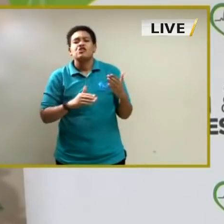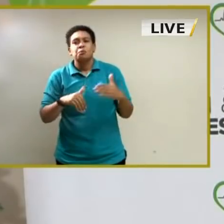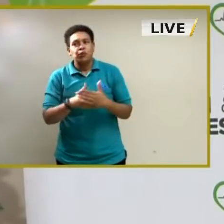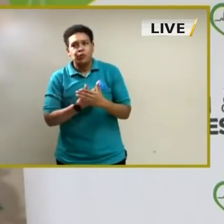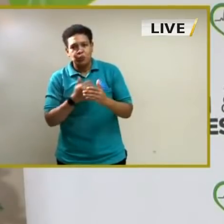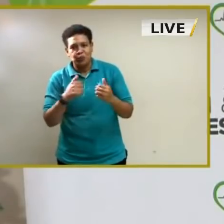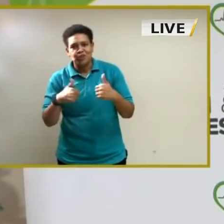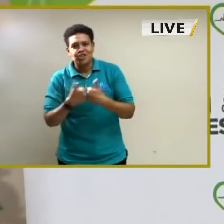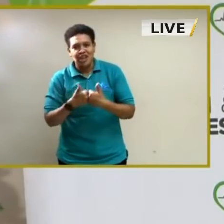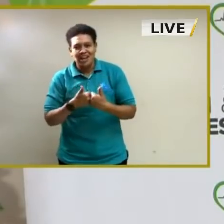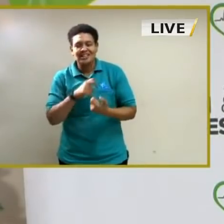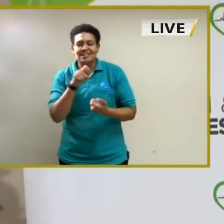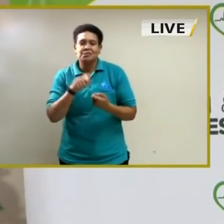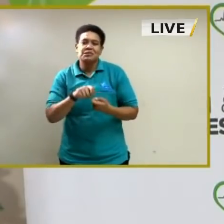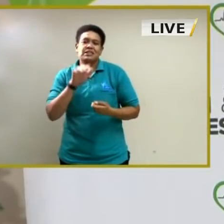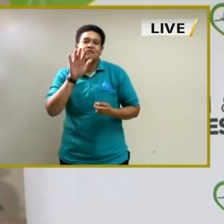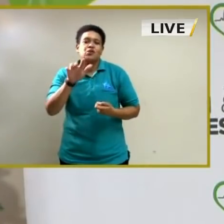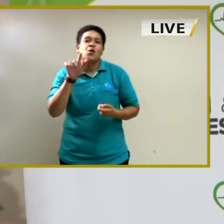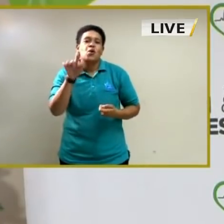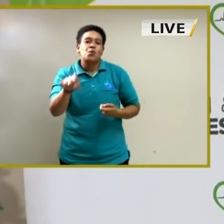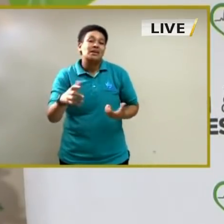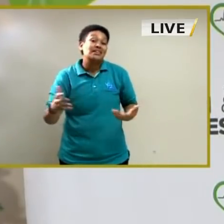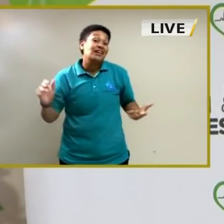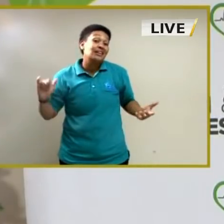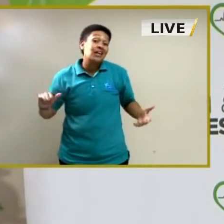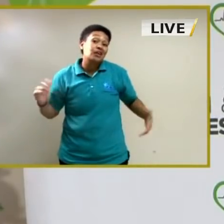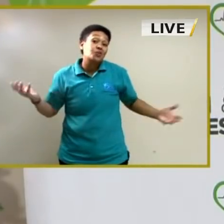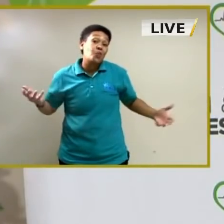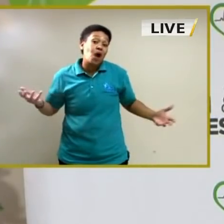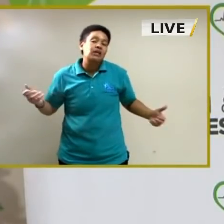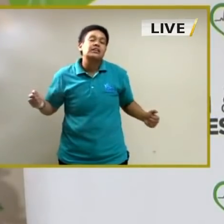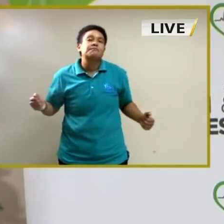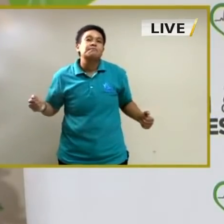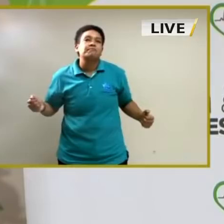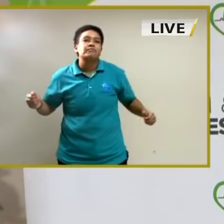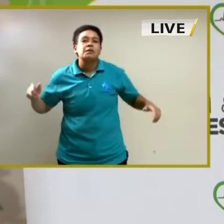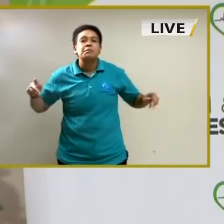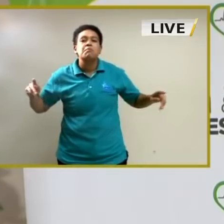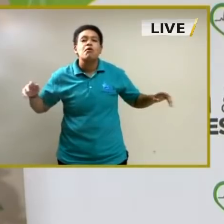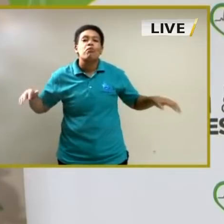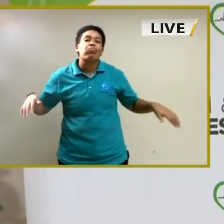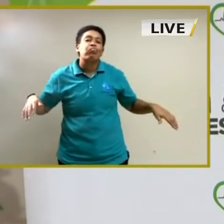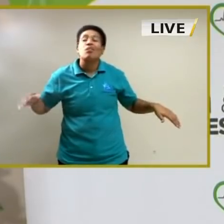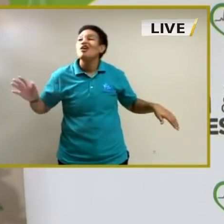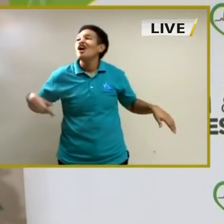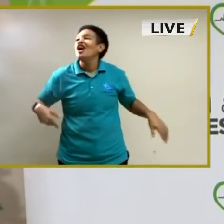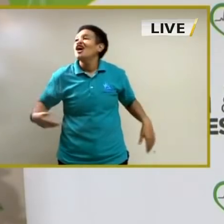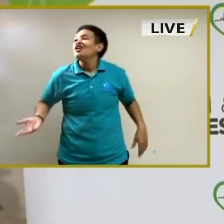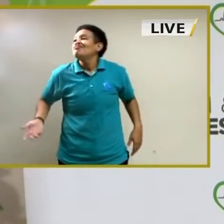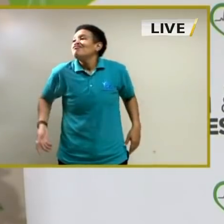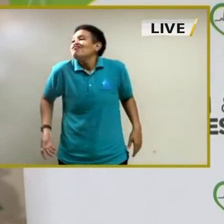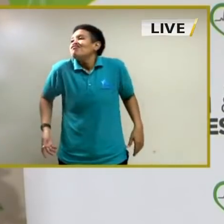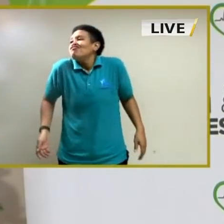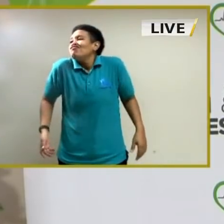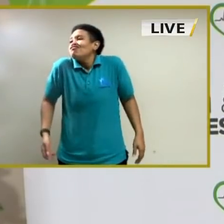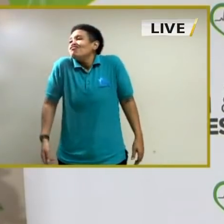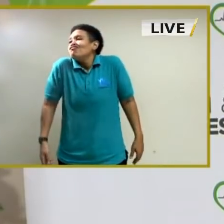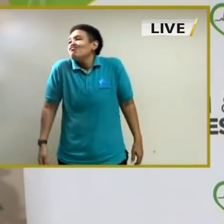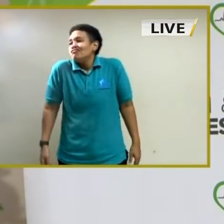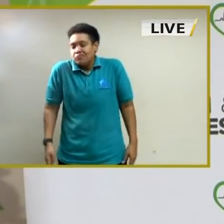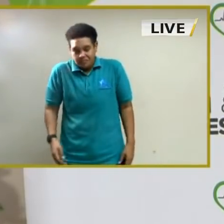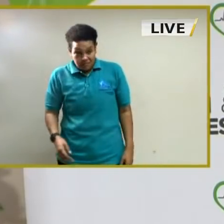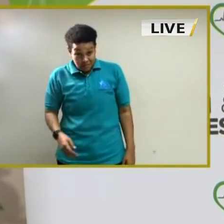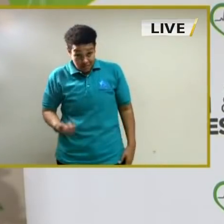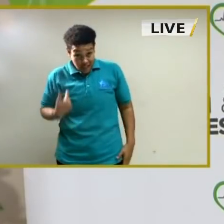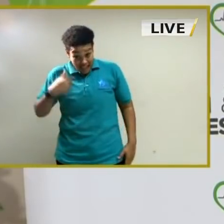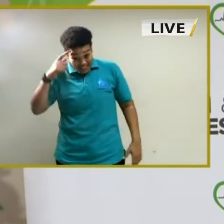challenges specific to your question, and that would be complacency. I think complacency is the